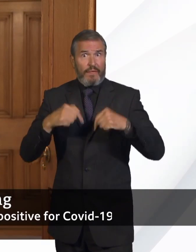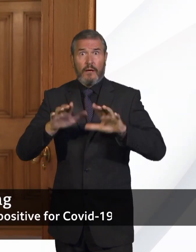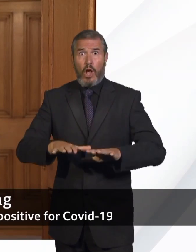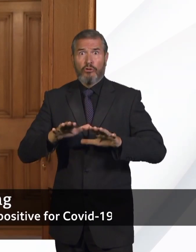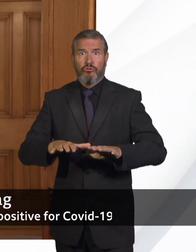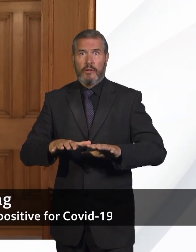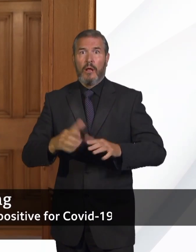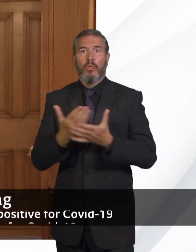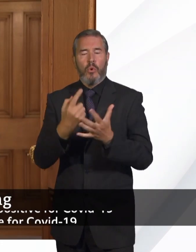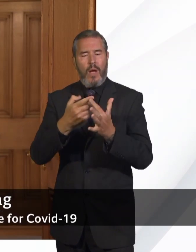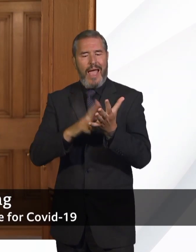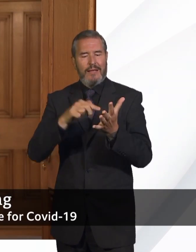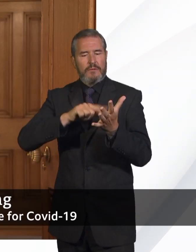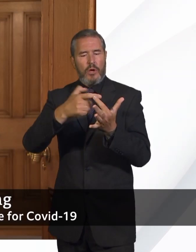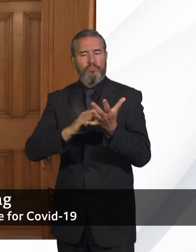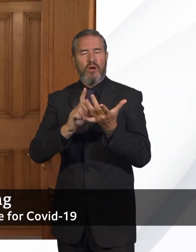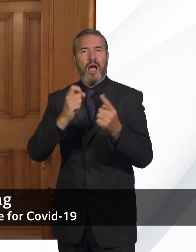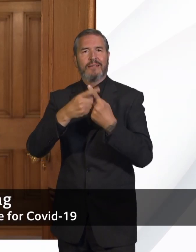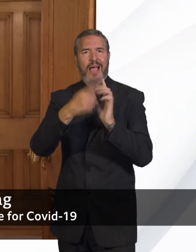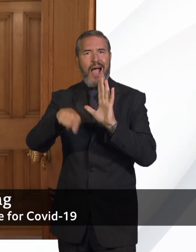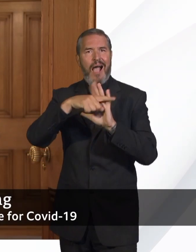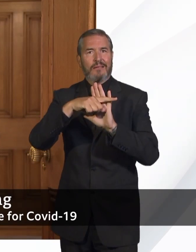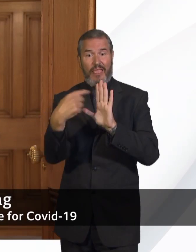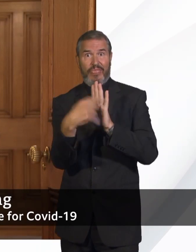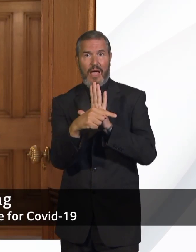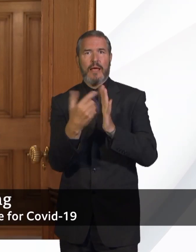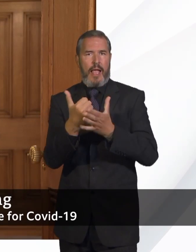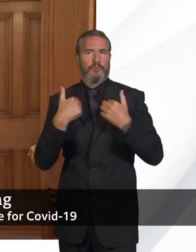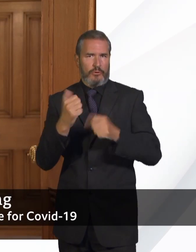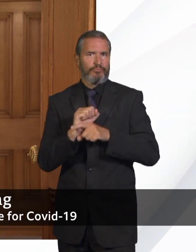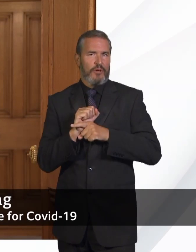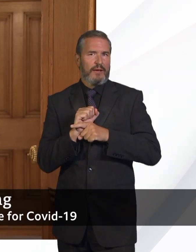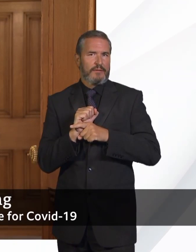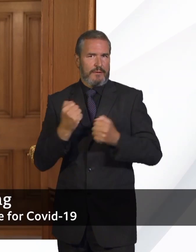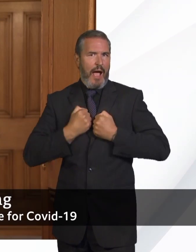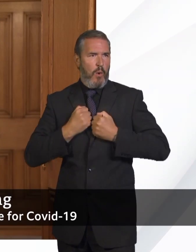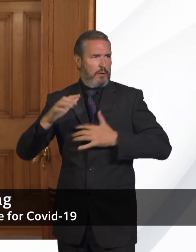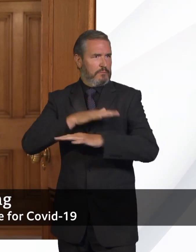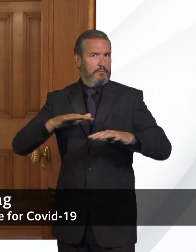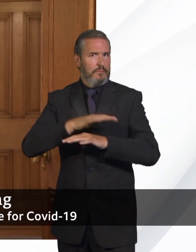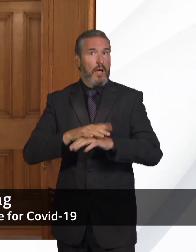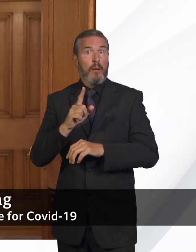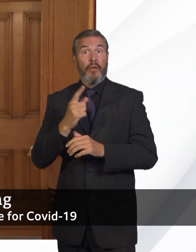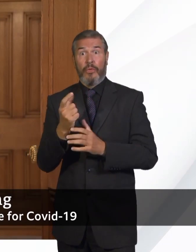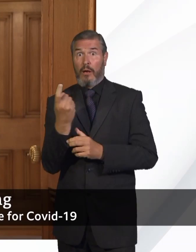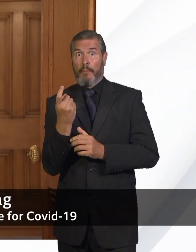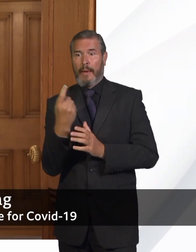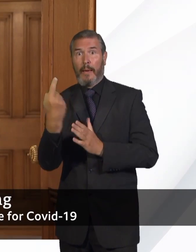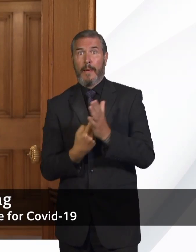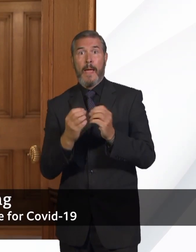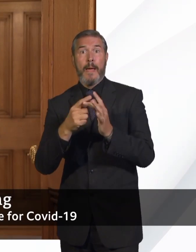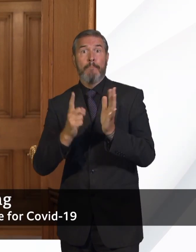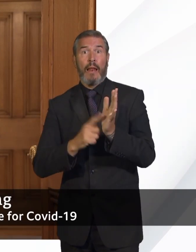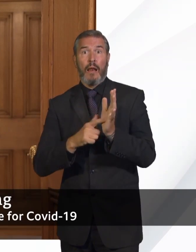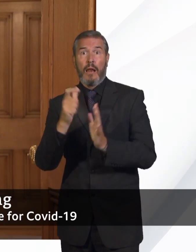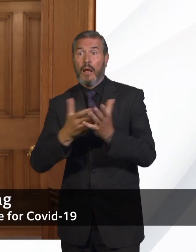through the Enterprise Act currently, and of course we will look to see through the forthcoming bill when it comes through how we